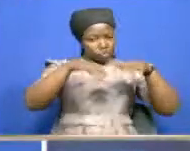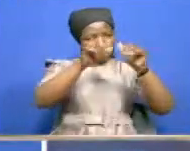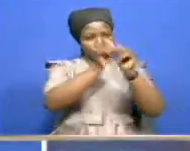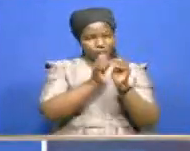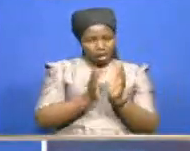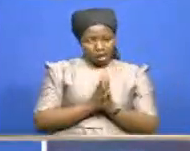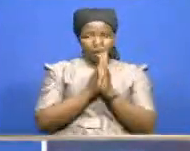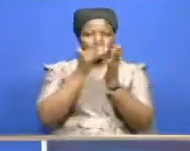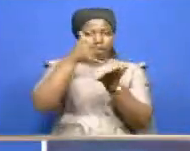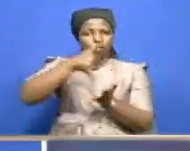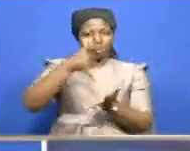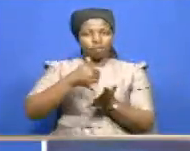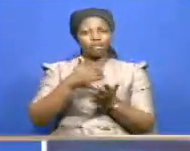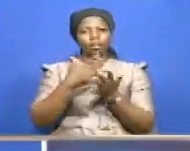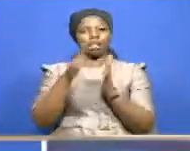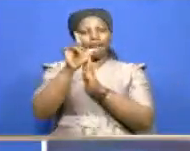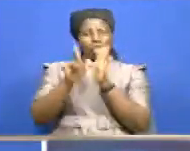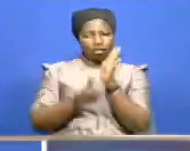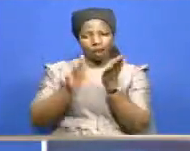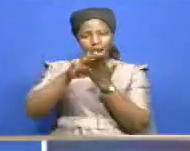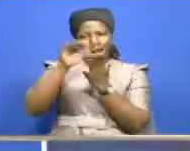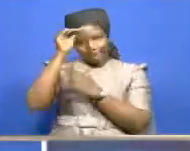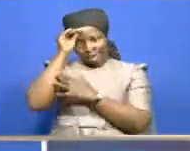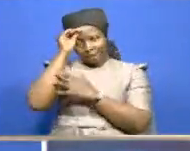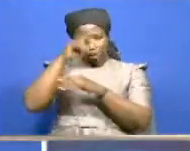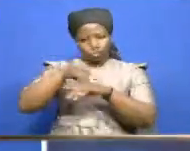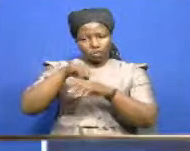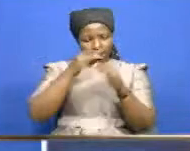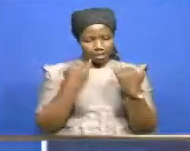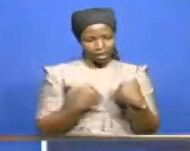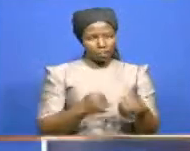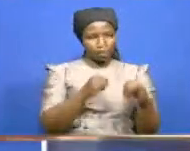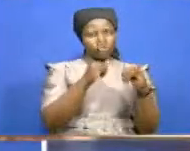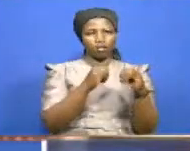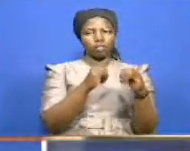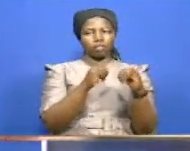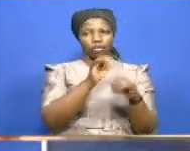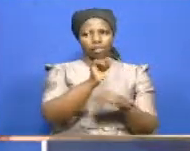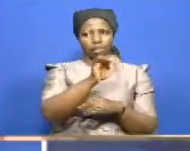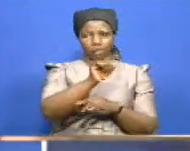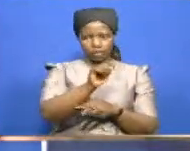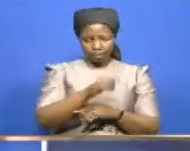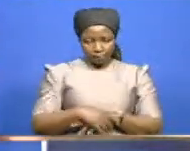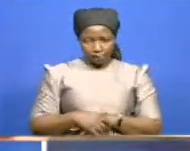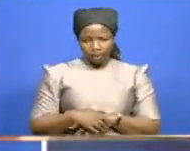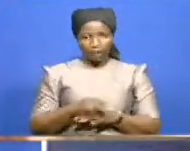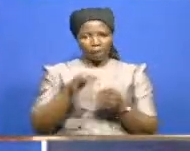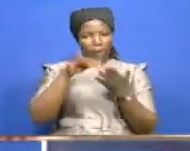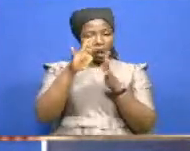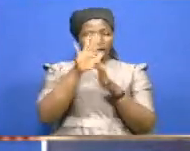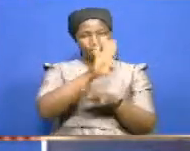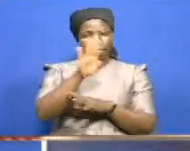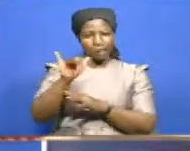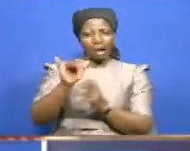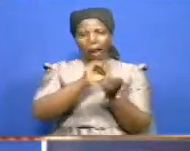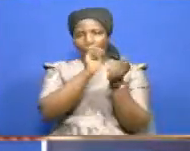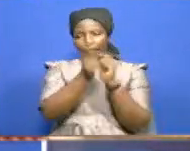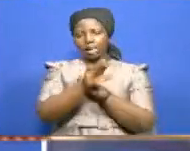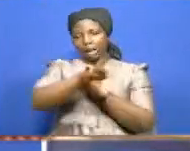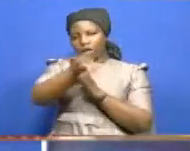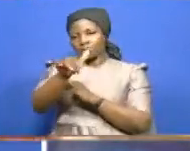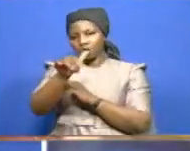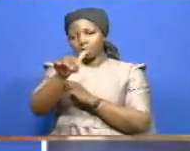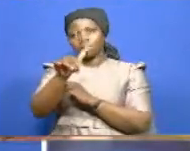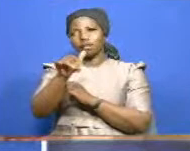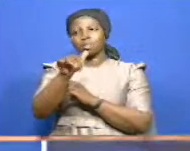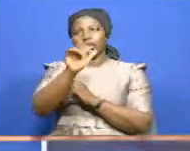to incorporate lessons learned in the implementation of the Acts. Further, the BBI amends the County Governments Act to